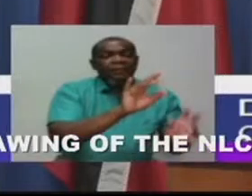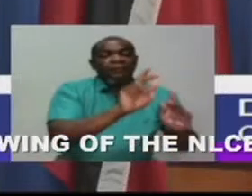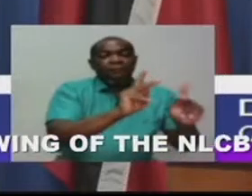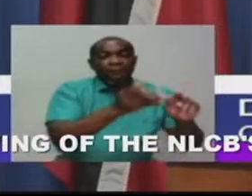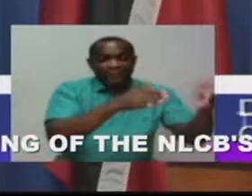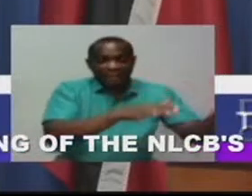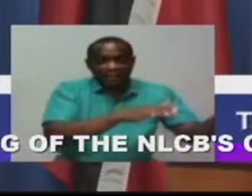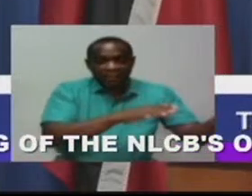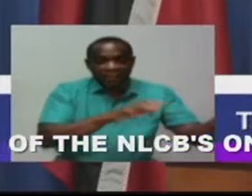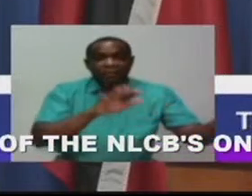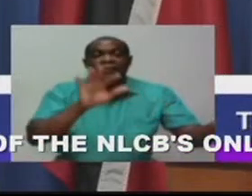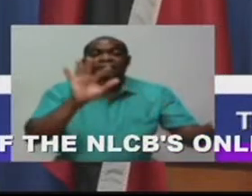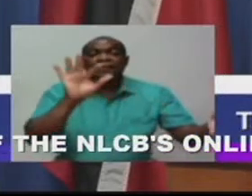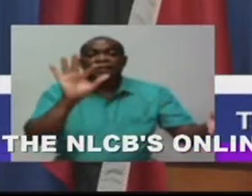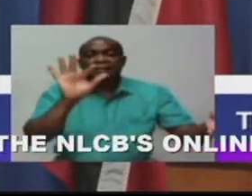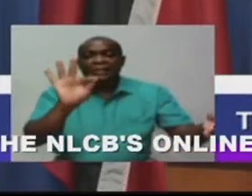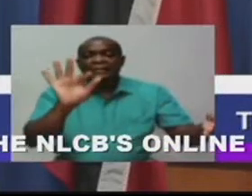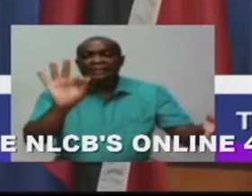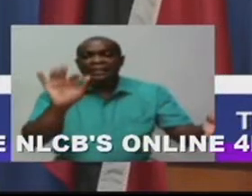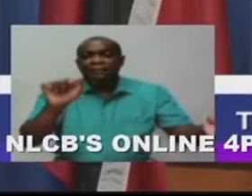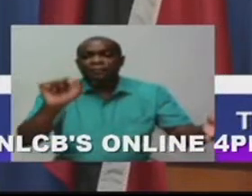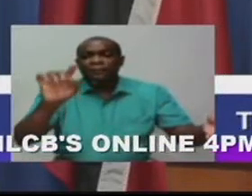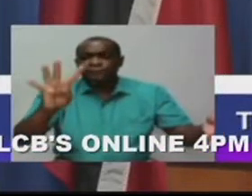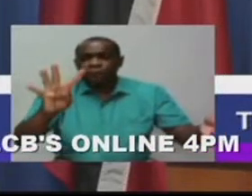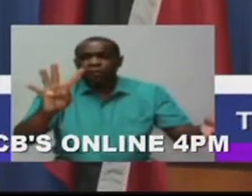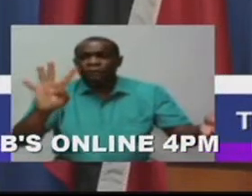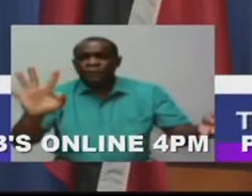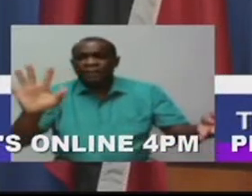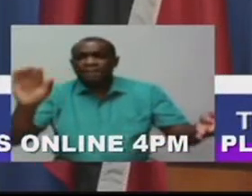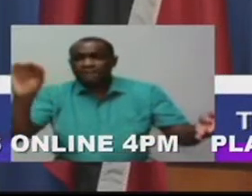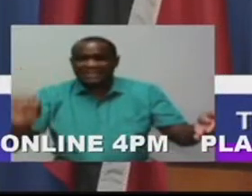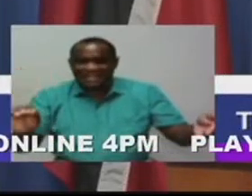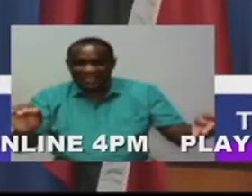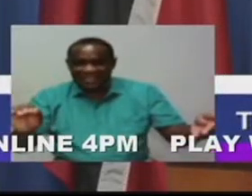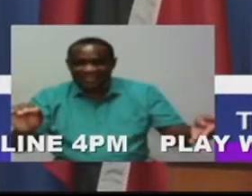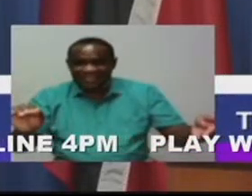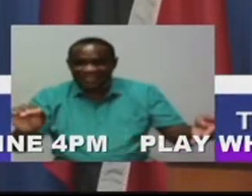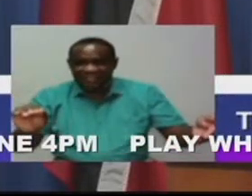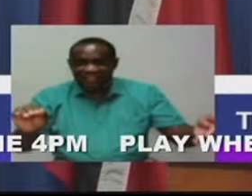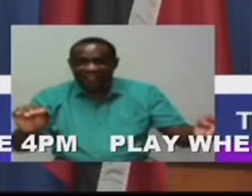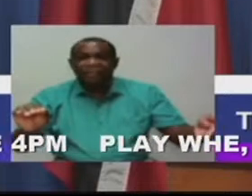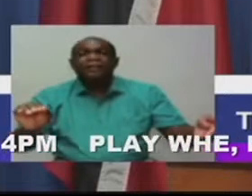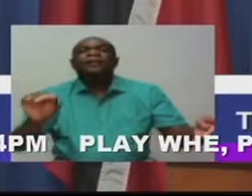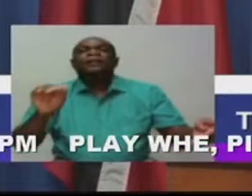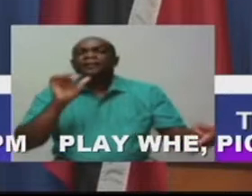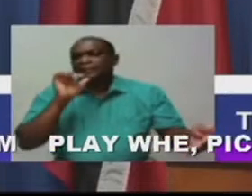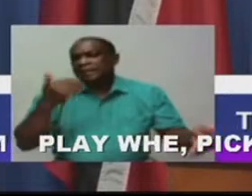99.45% were unvaccinated, which is what the data tells us from across the world.